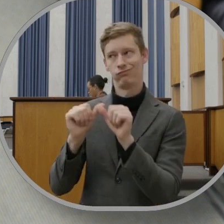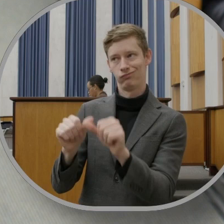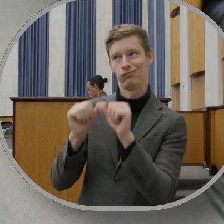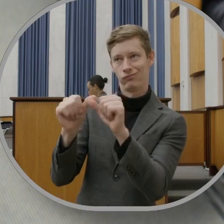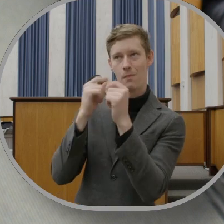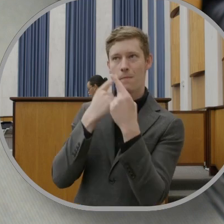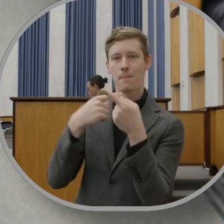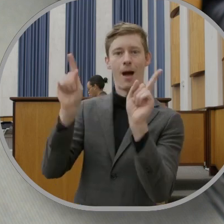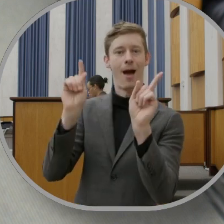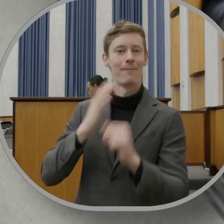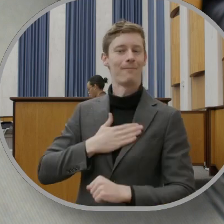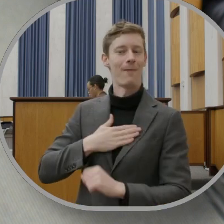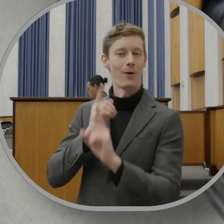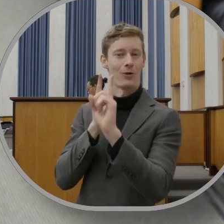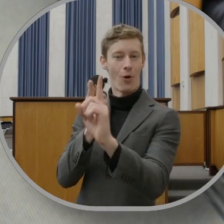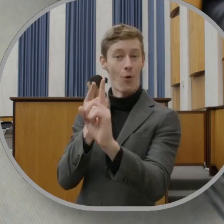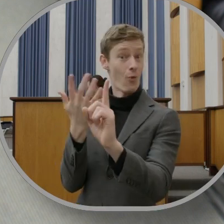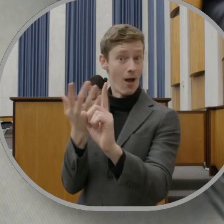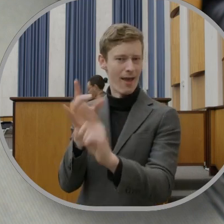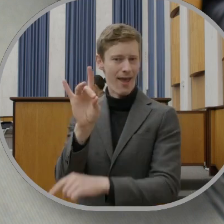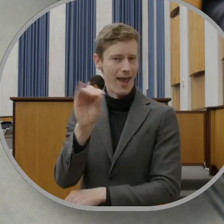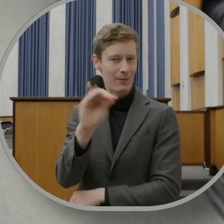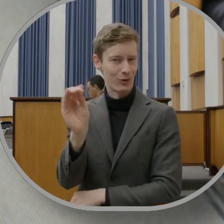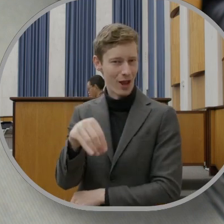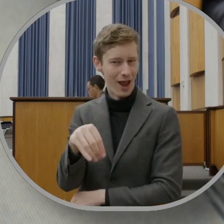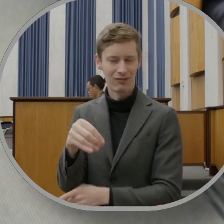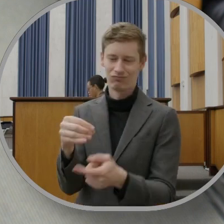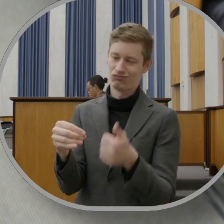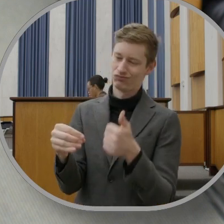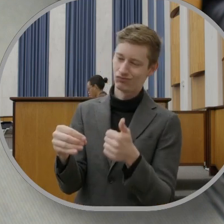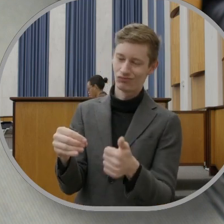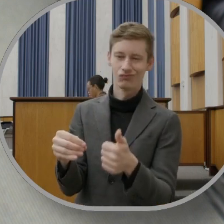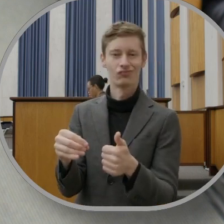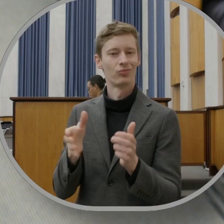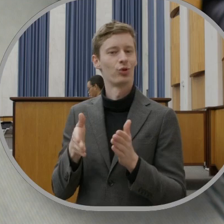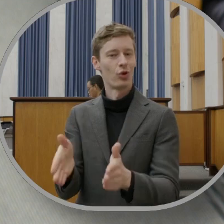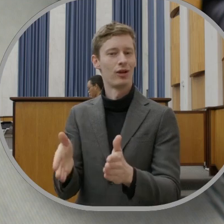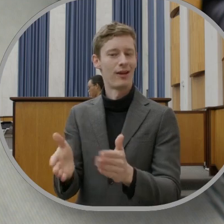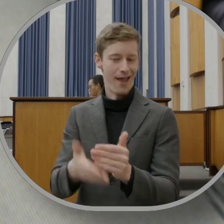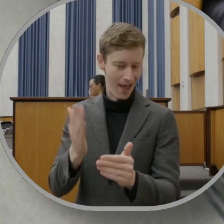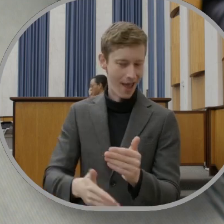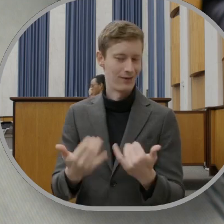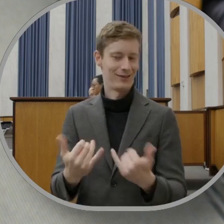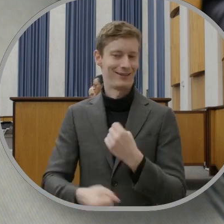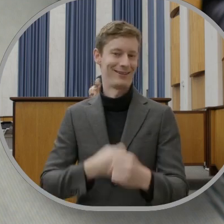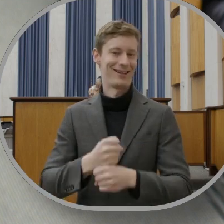my goal of having 80% of our streets in good condition by the end of this year.